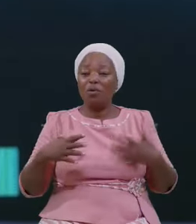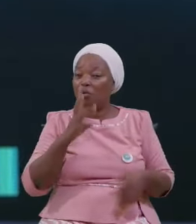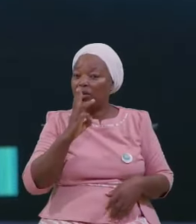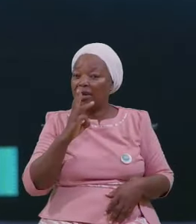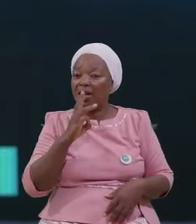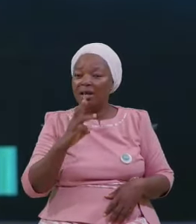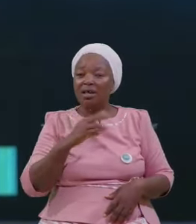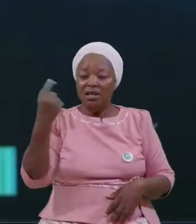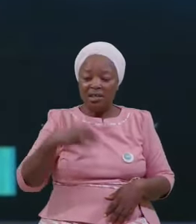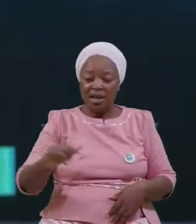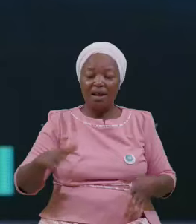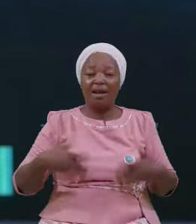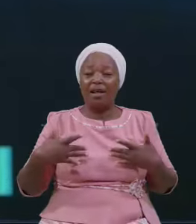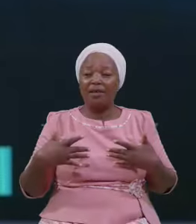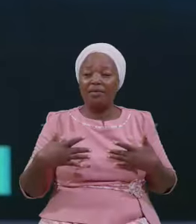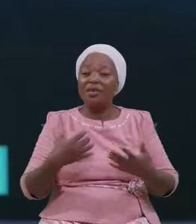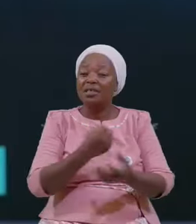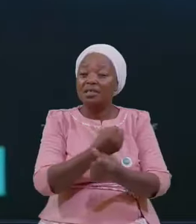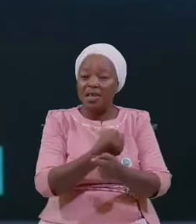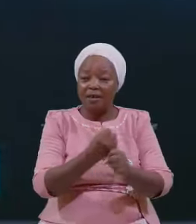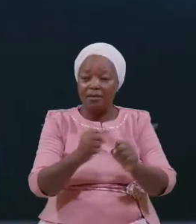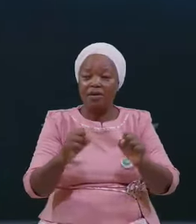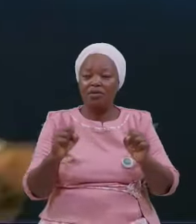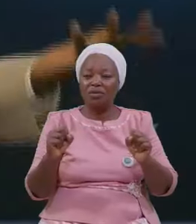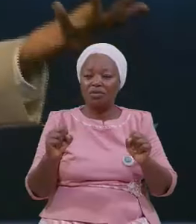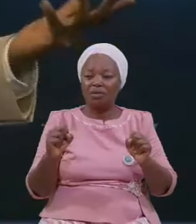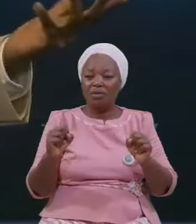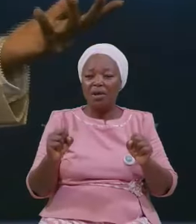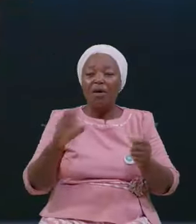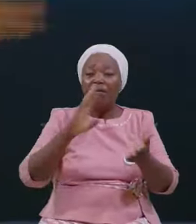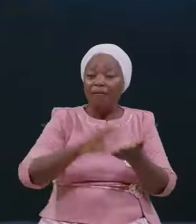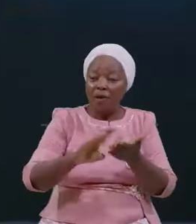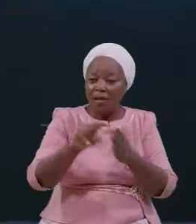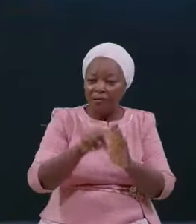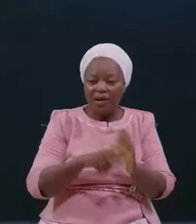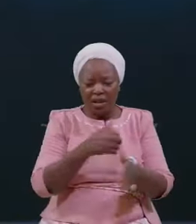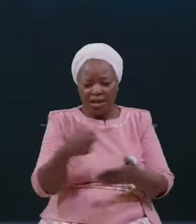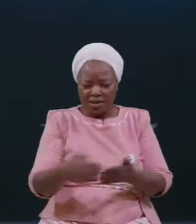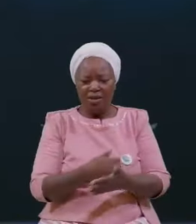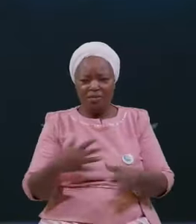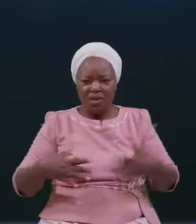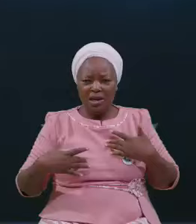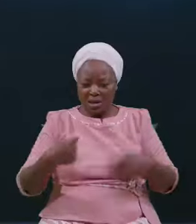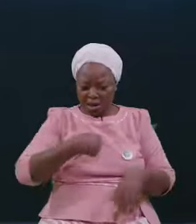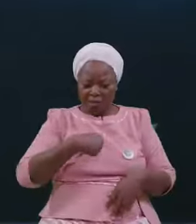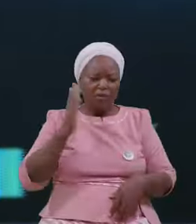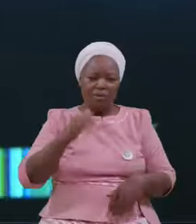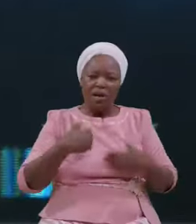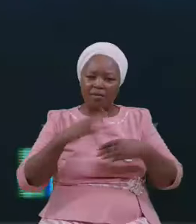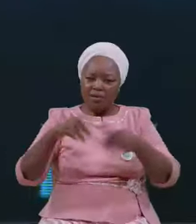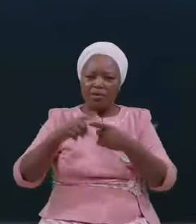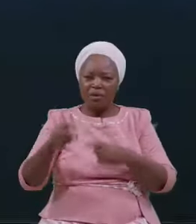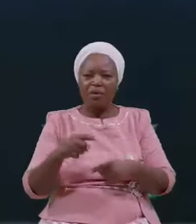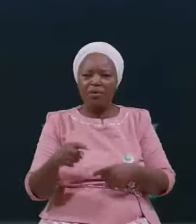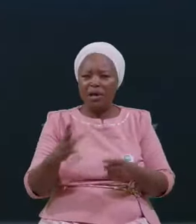life, salvation, forgiveness, a new life, I would have given you. And she said, but